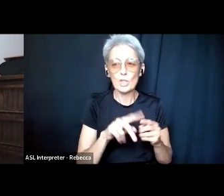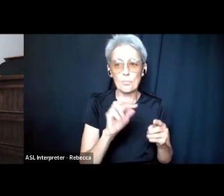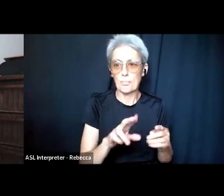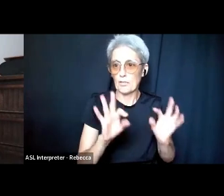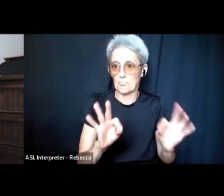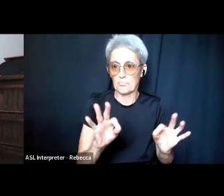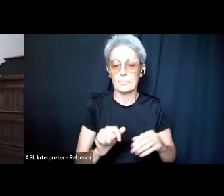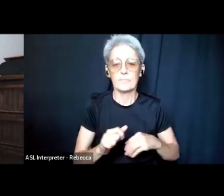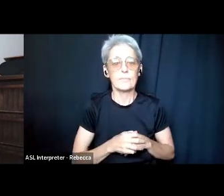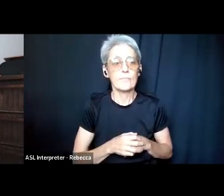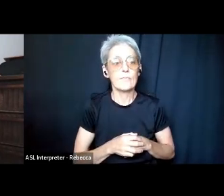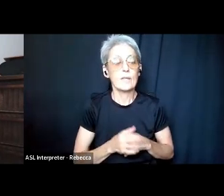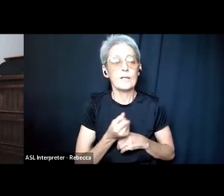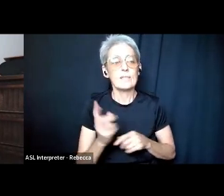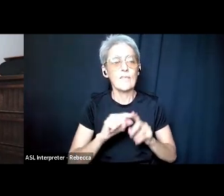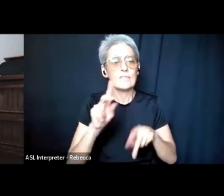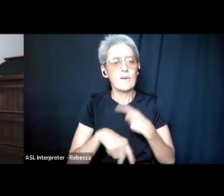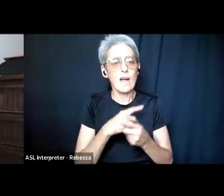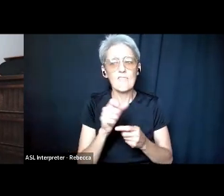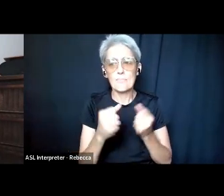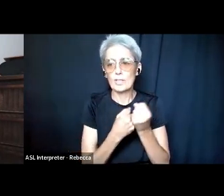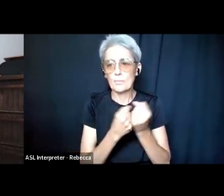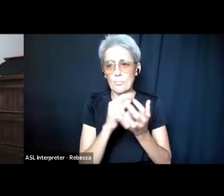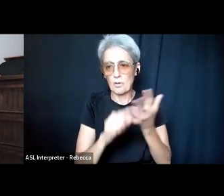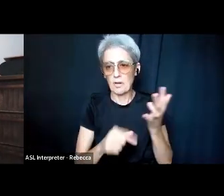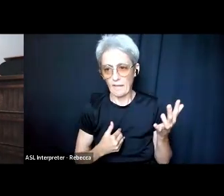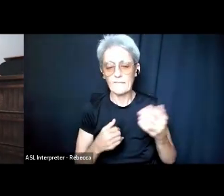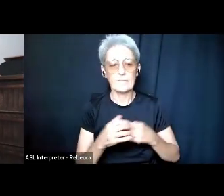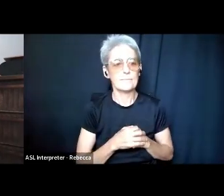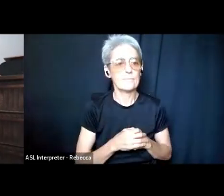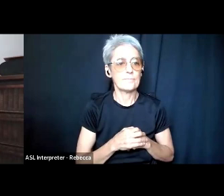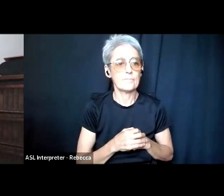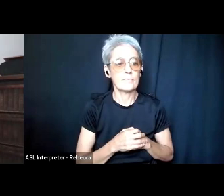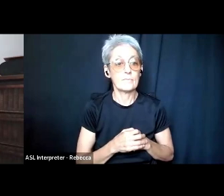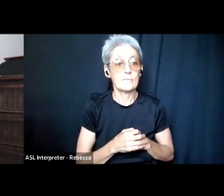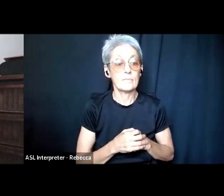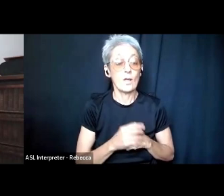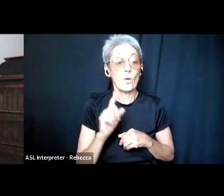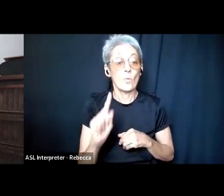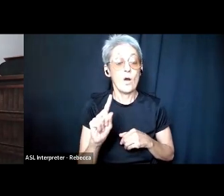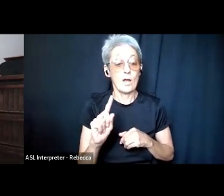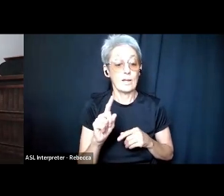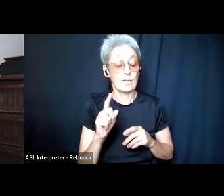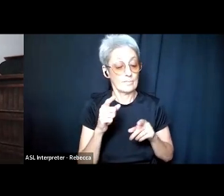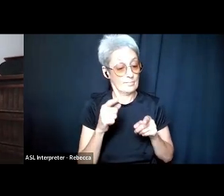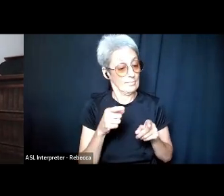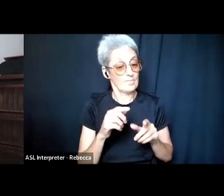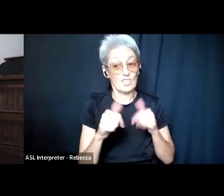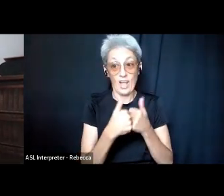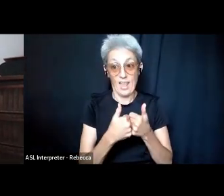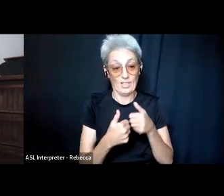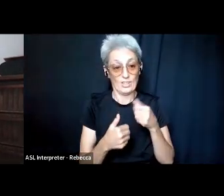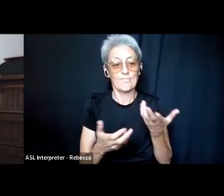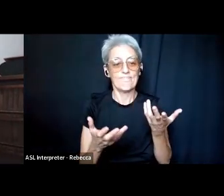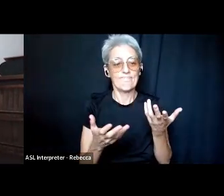There are several types of peer support, and one of the things that's challenging in doing research in this area is that our terminology is kind